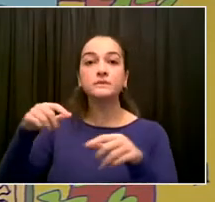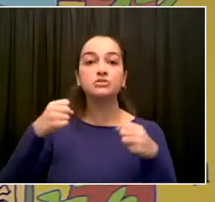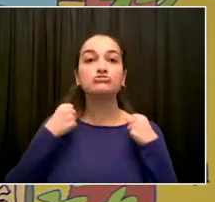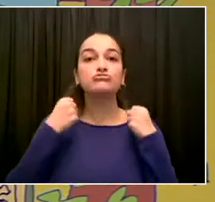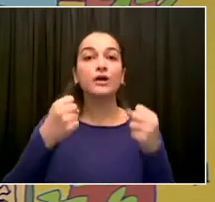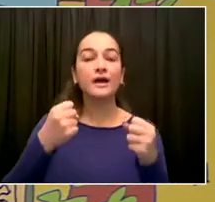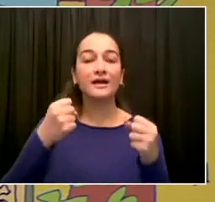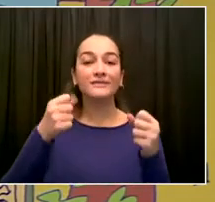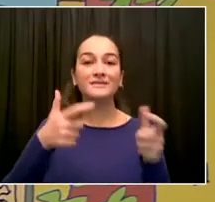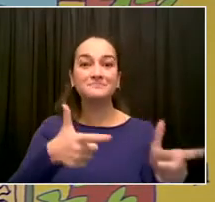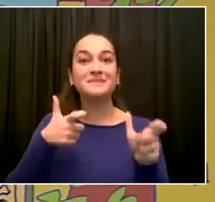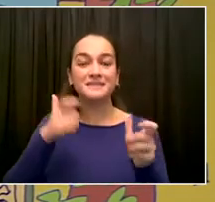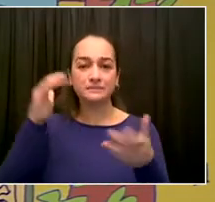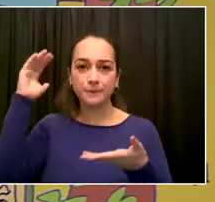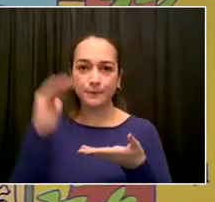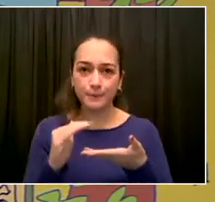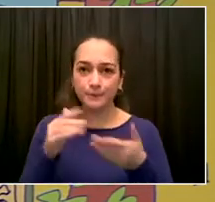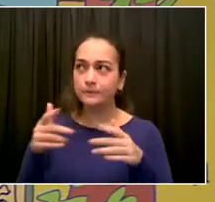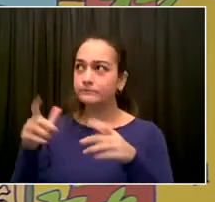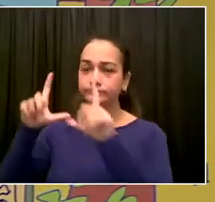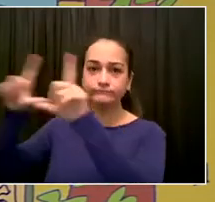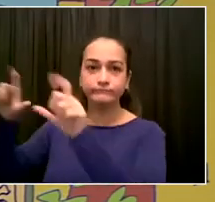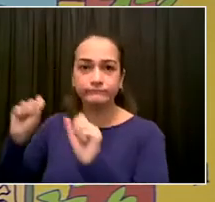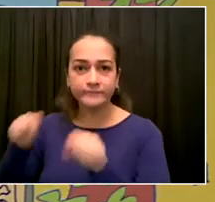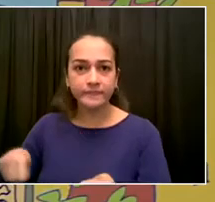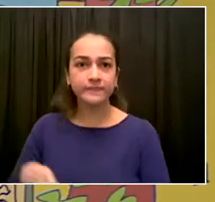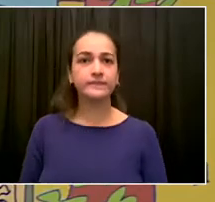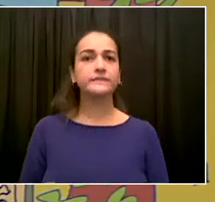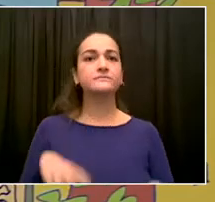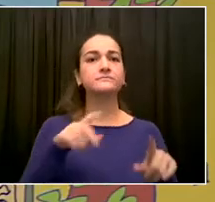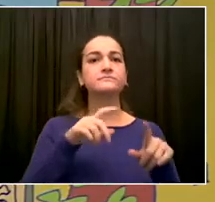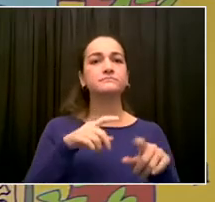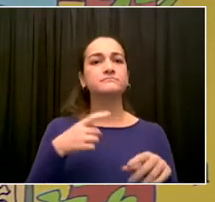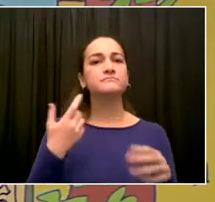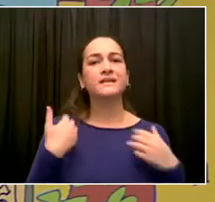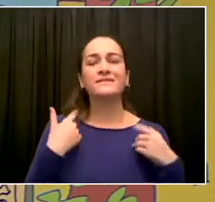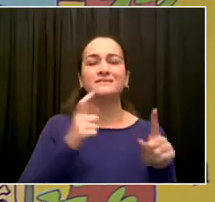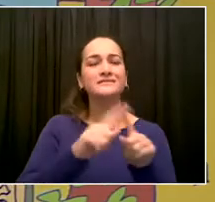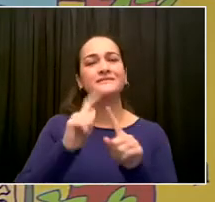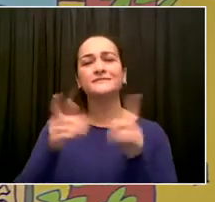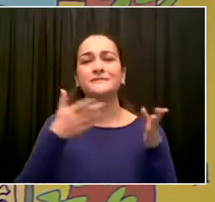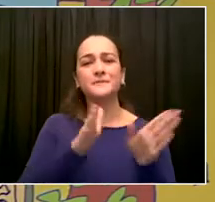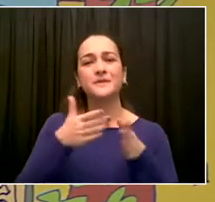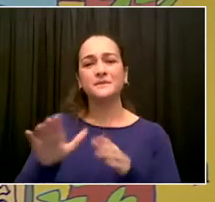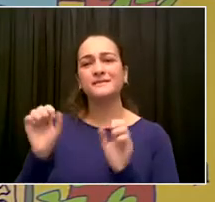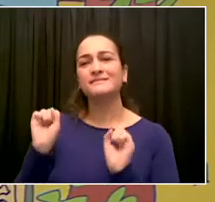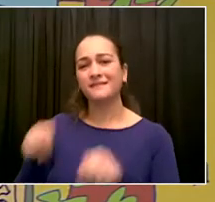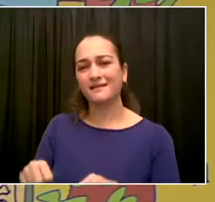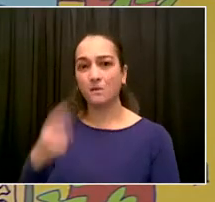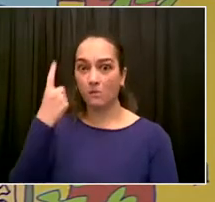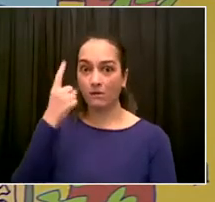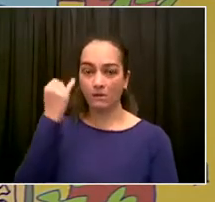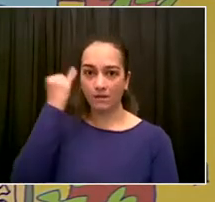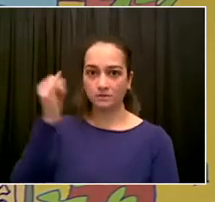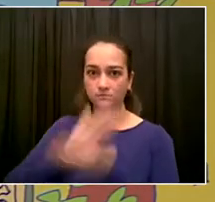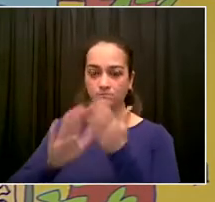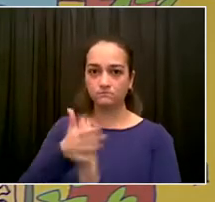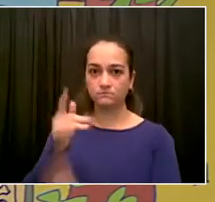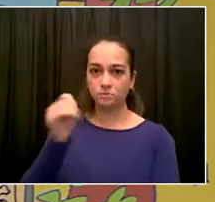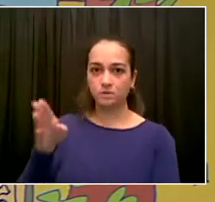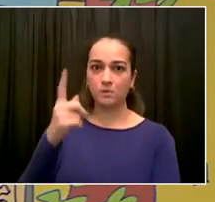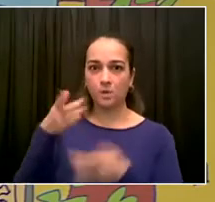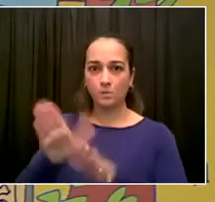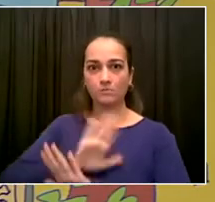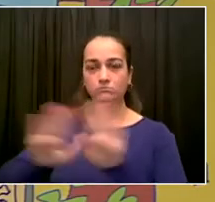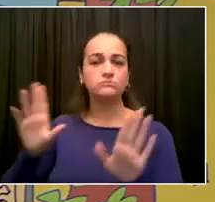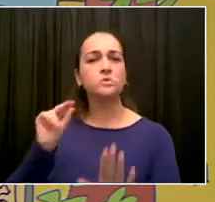with jobs and small business and keeping neighborhood businesses alive. So safety first, always, and we are